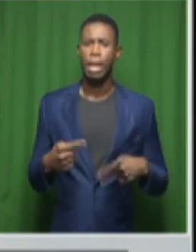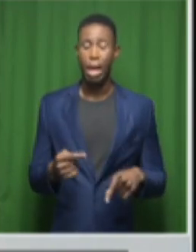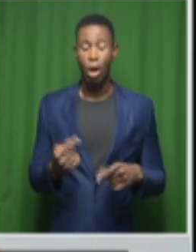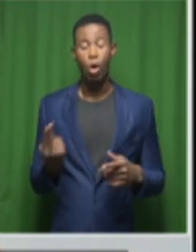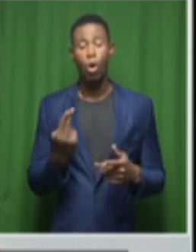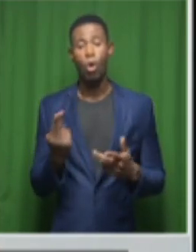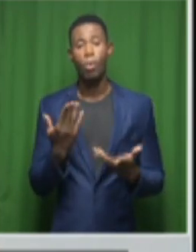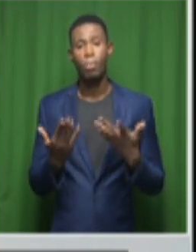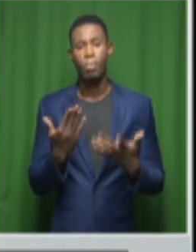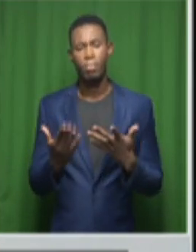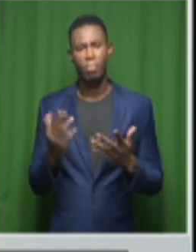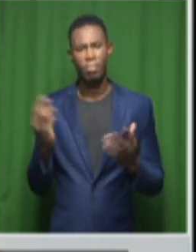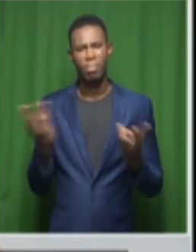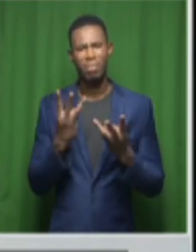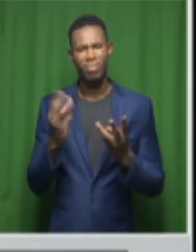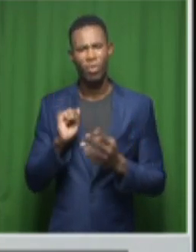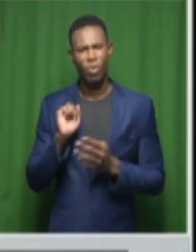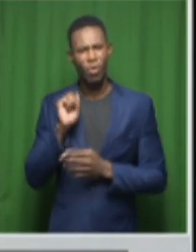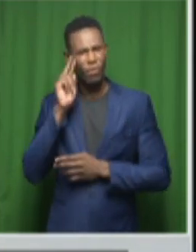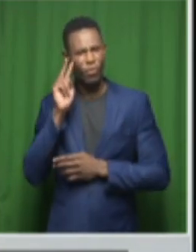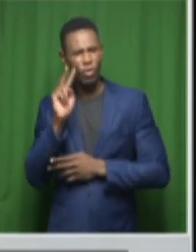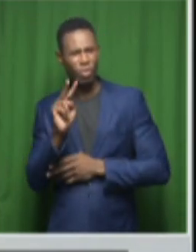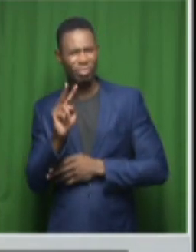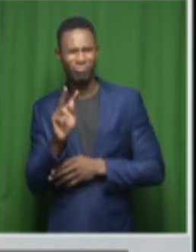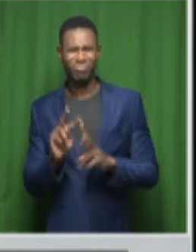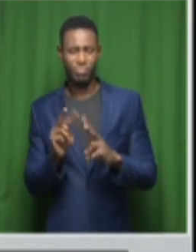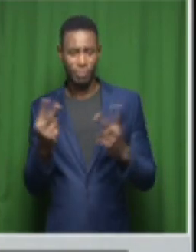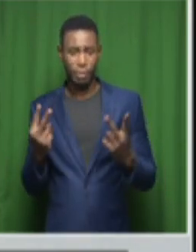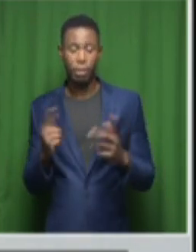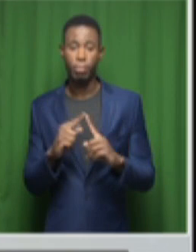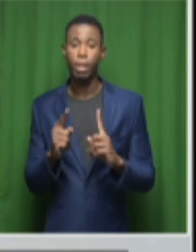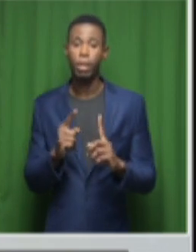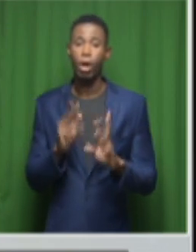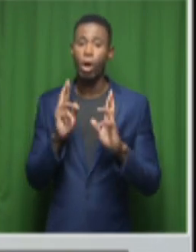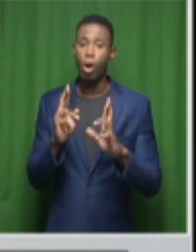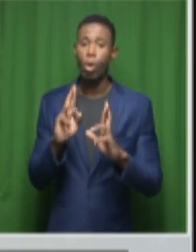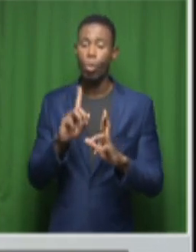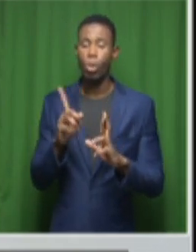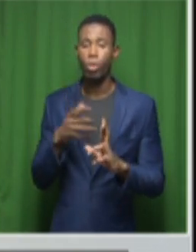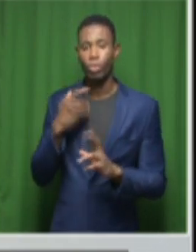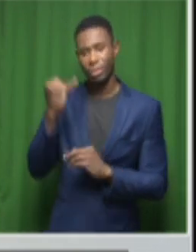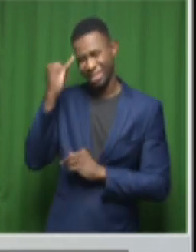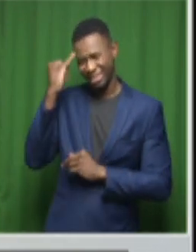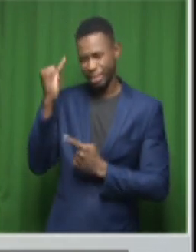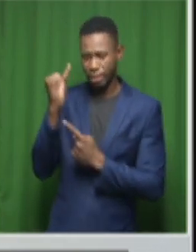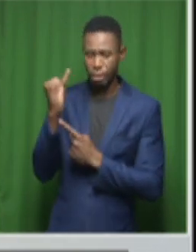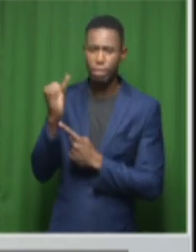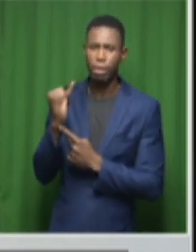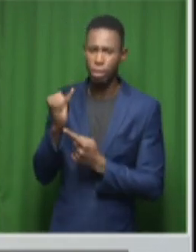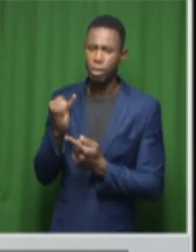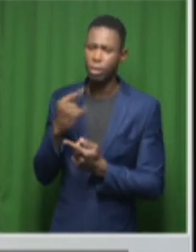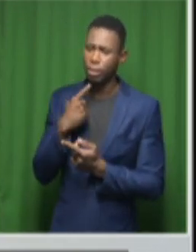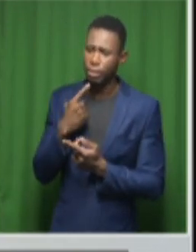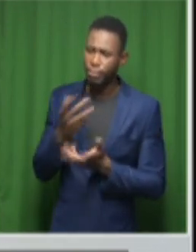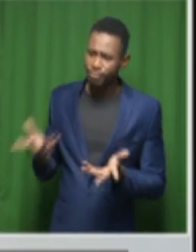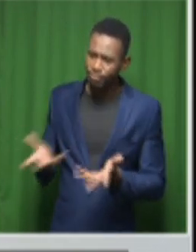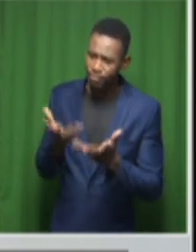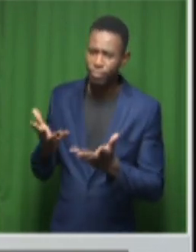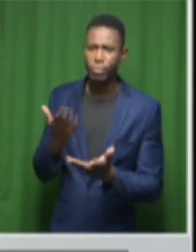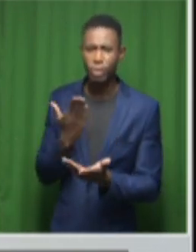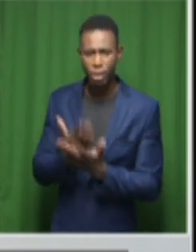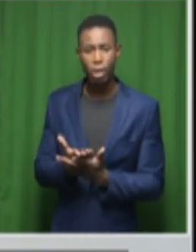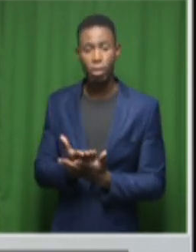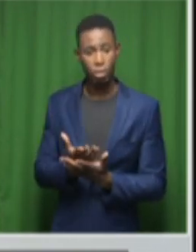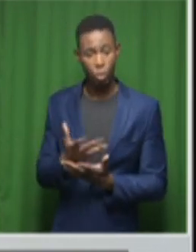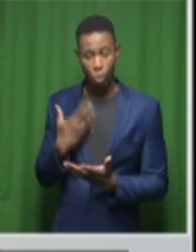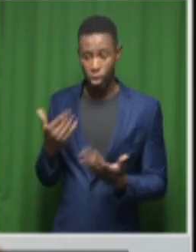may be, but with the hope of conveying the idea that you can still find hope, you can still find joy, you can